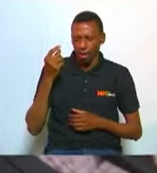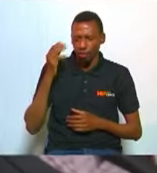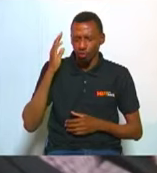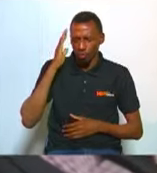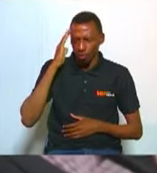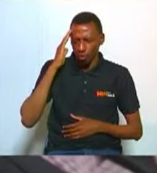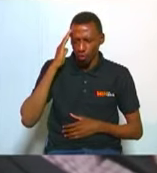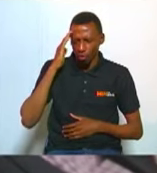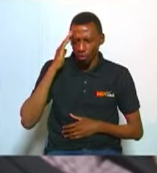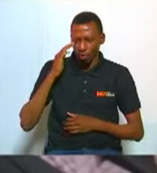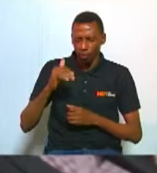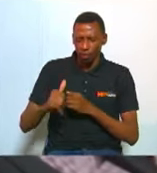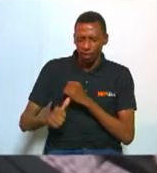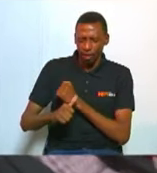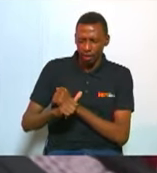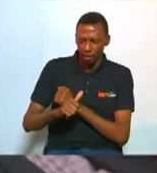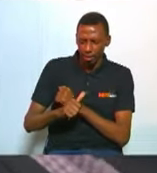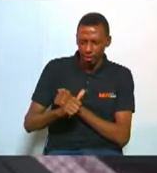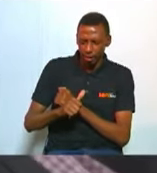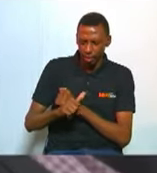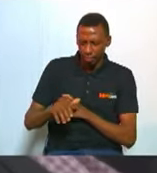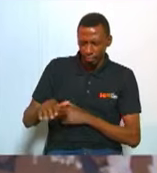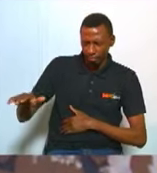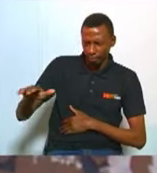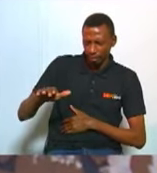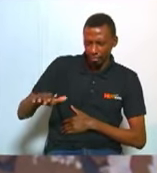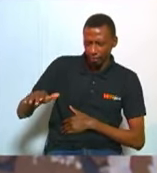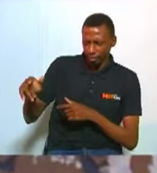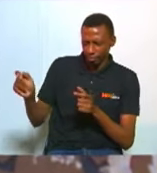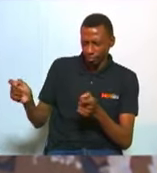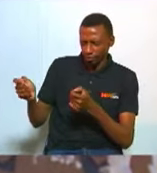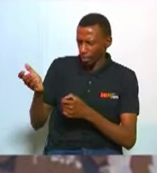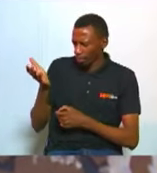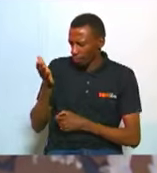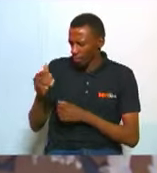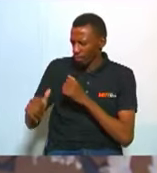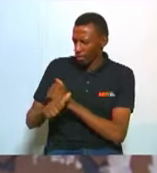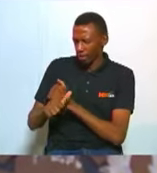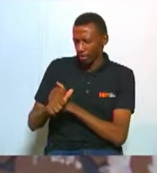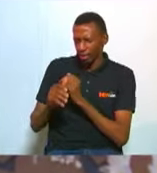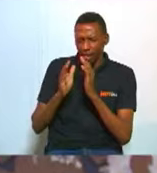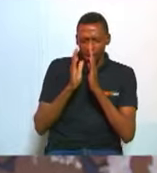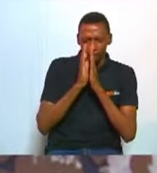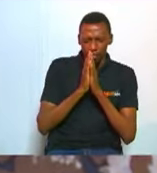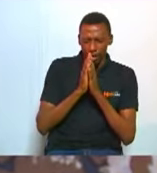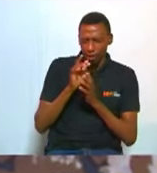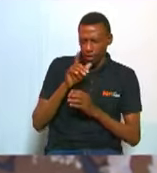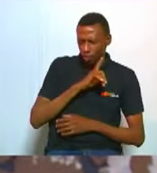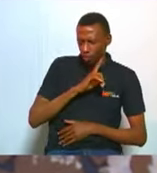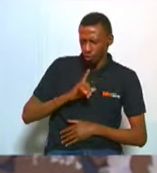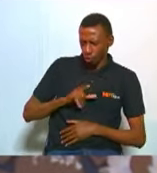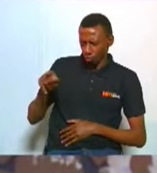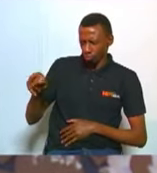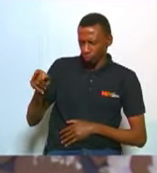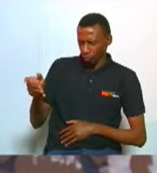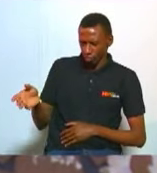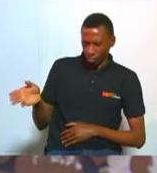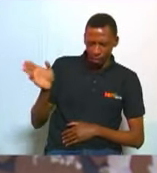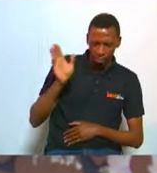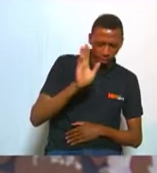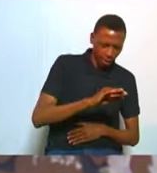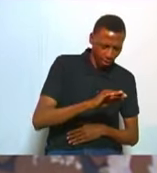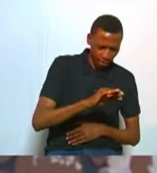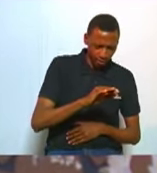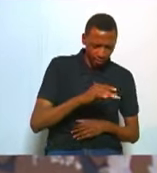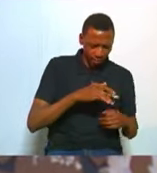danger of where he is. And I pray that you would bring him back and that you would heal hearts and